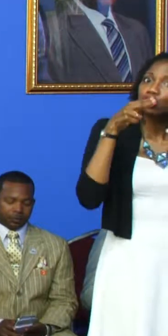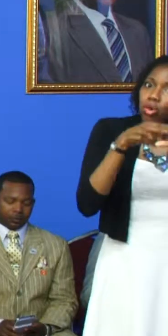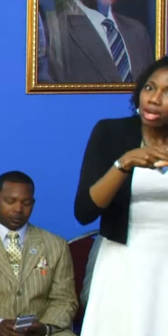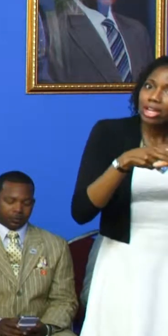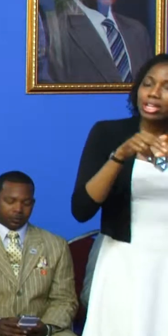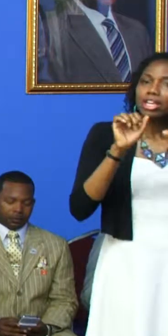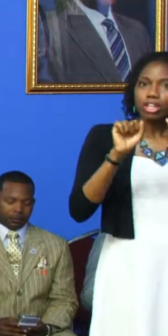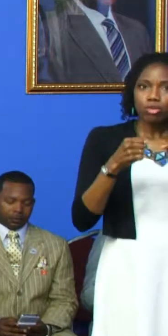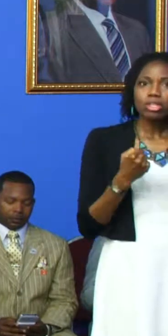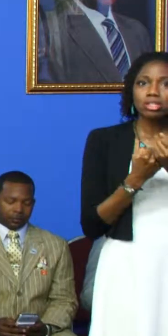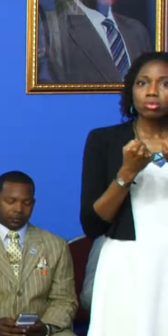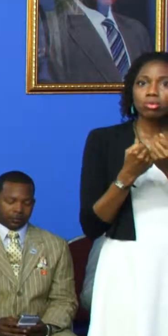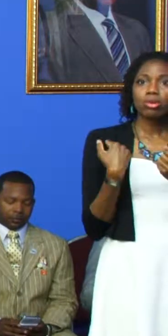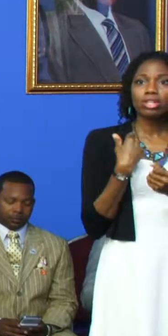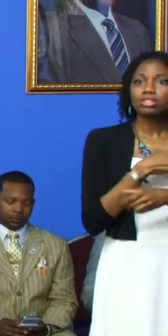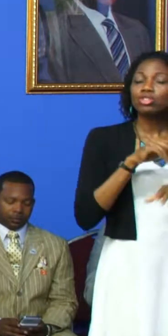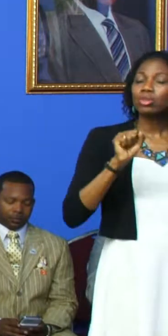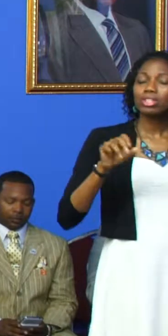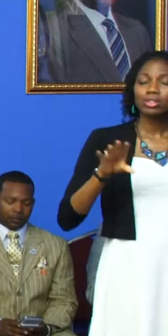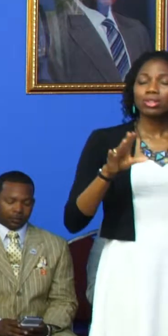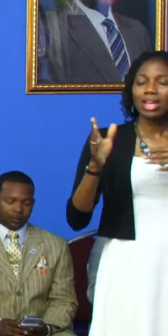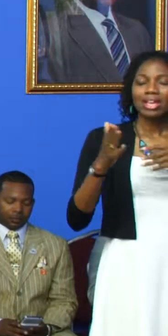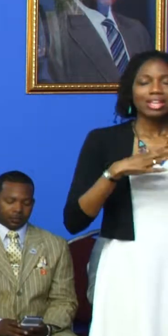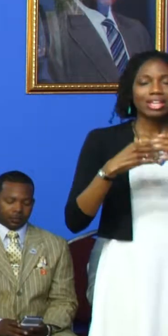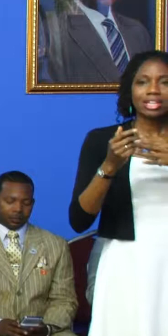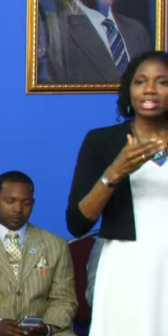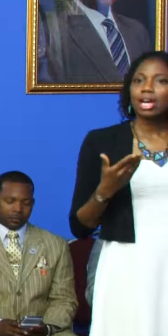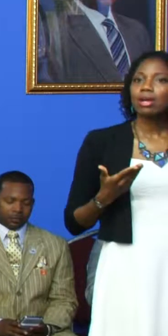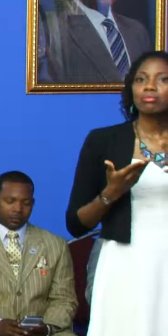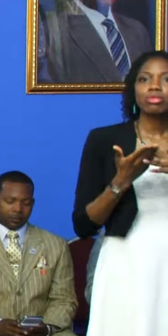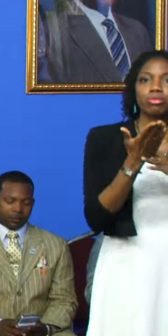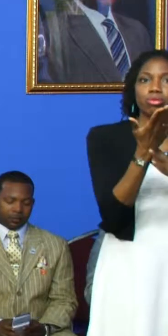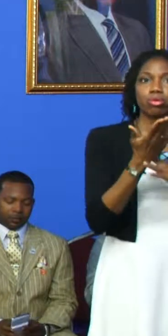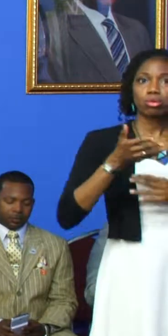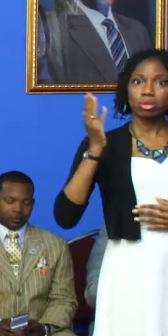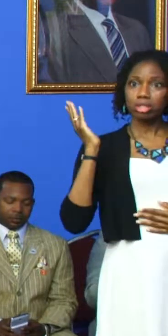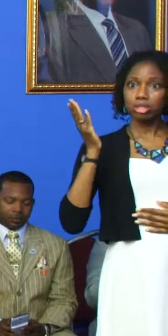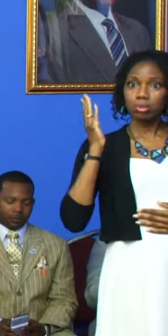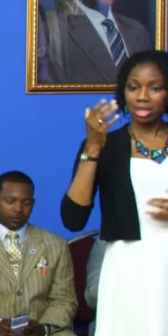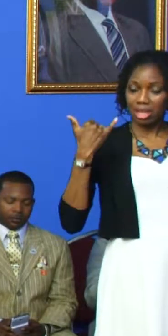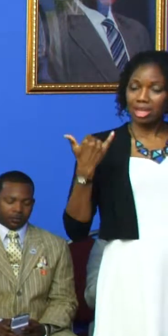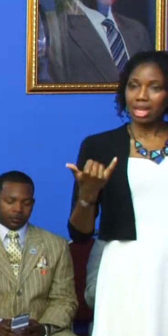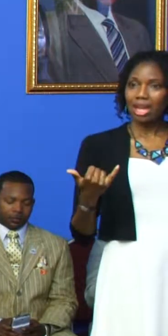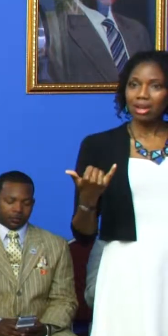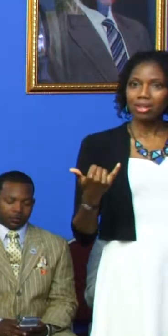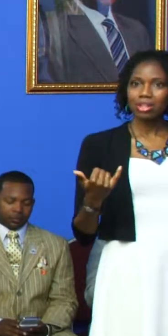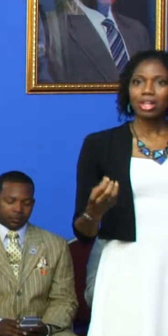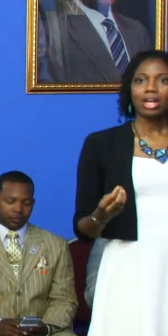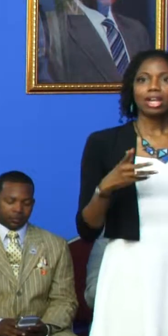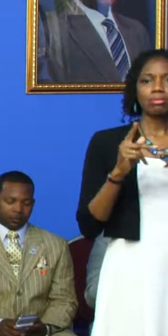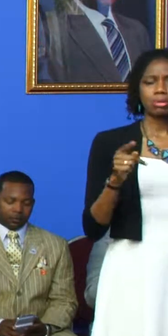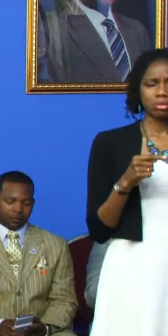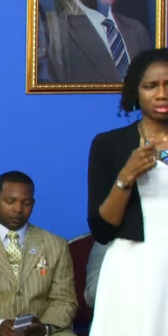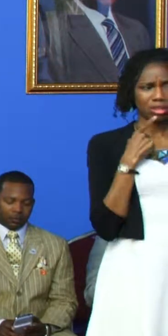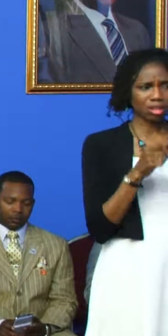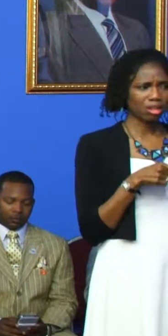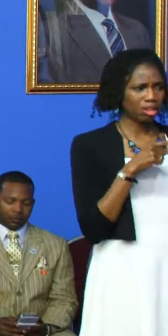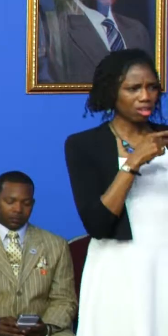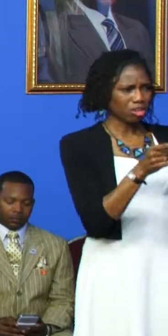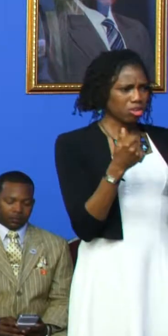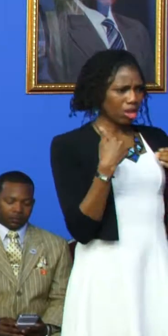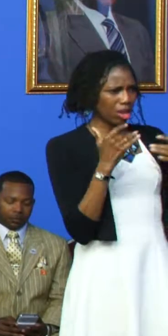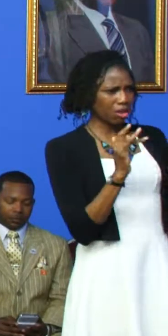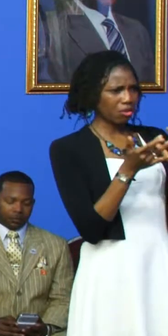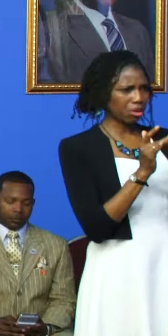do it anytime throughout the broadcast. Somebody said, Rev. Mal, I'm kind of old, I don't know about these computers, you keep giving out the